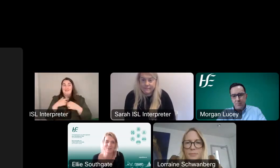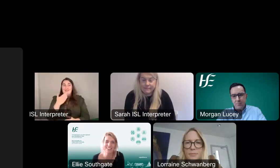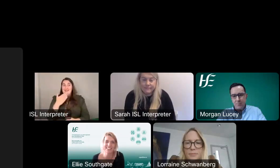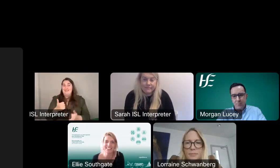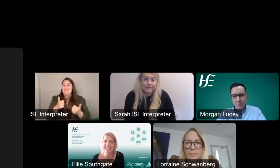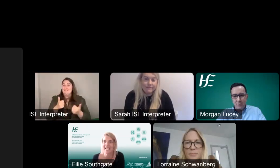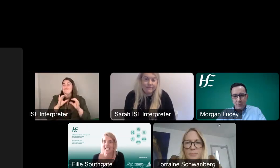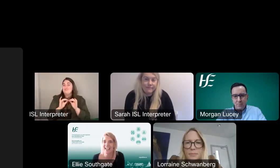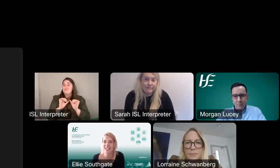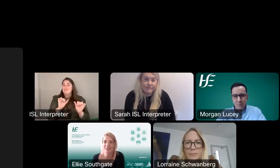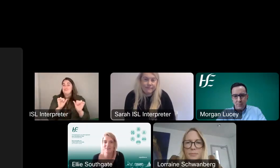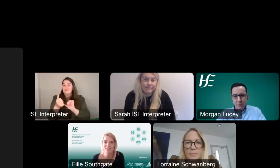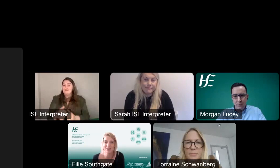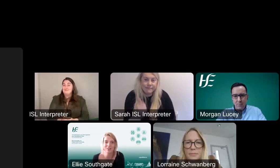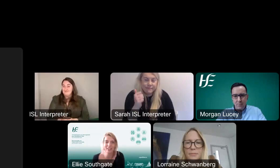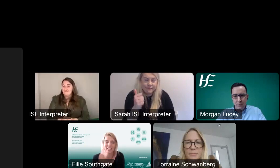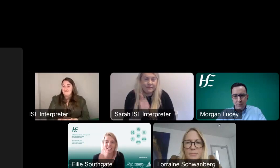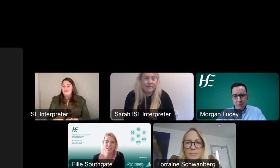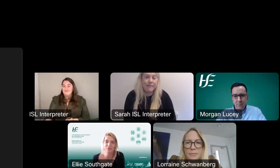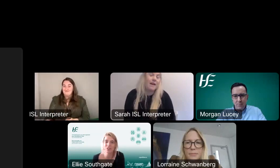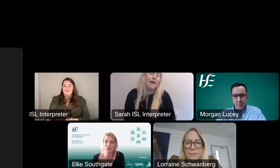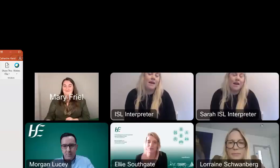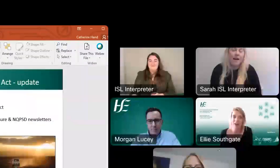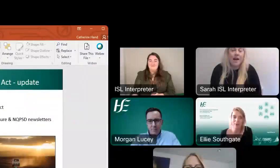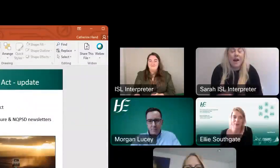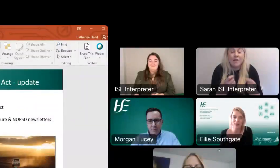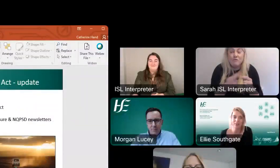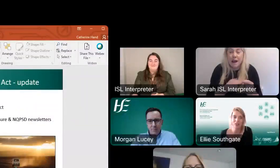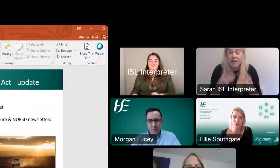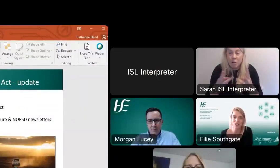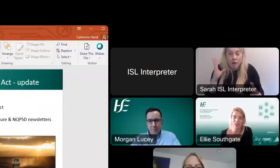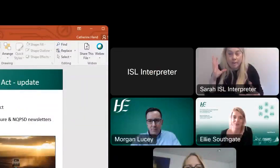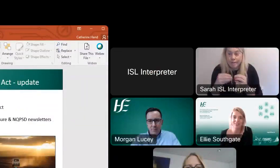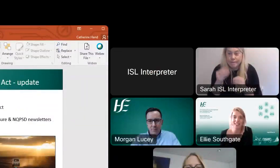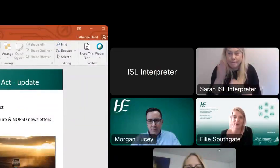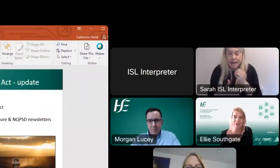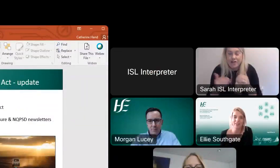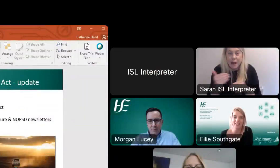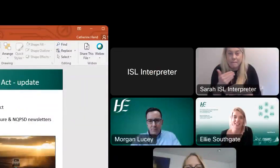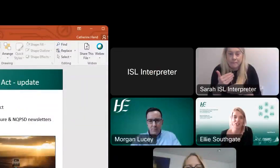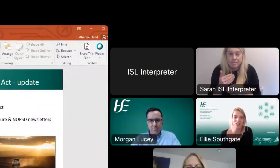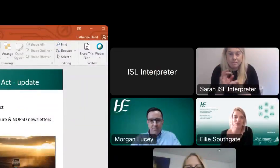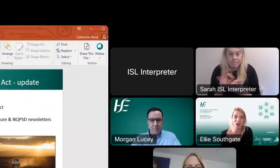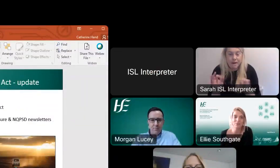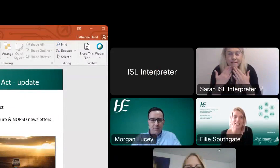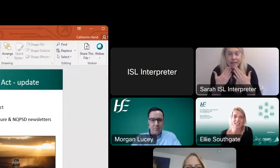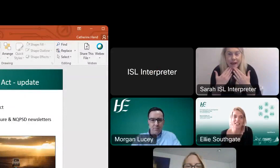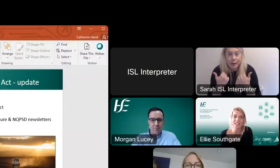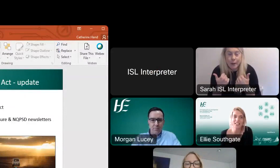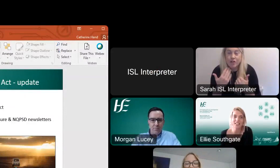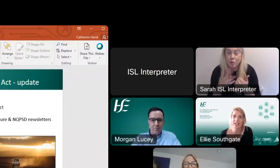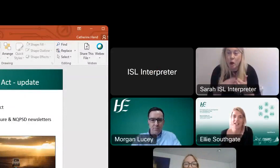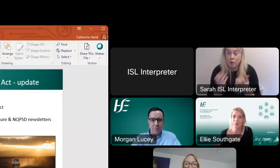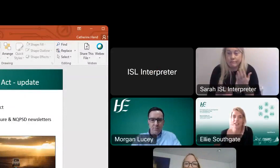so much, Mary. So we just wanted to wrap up by giving you some, that's perfect, thank you, just some